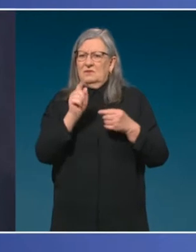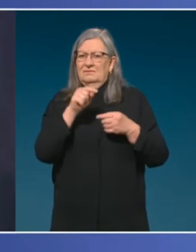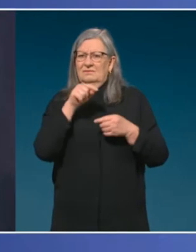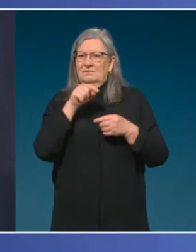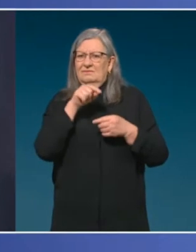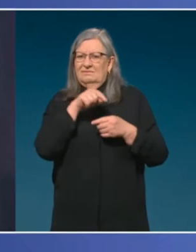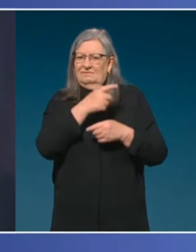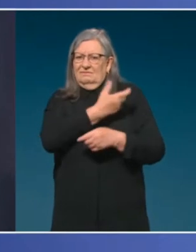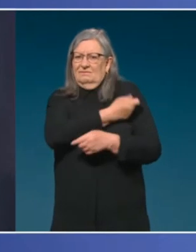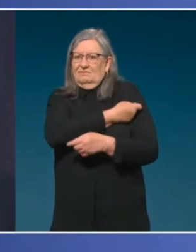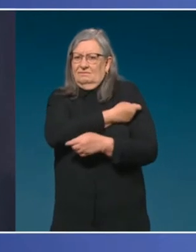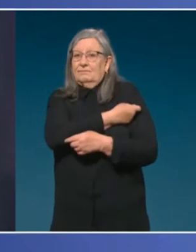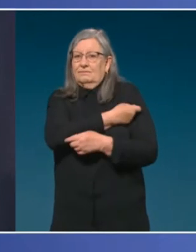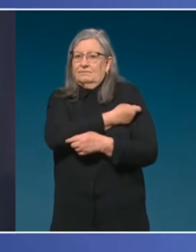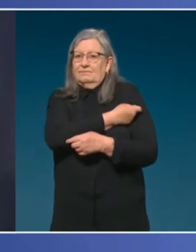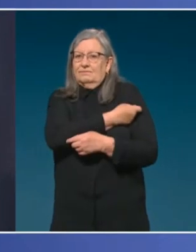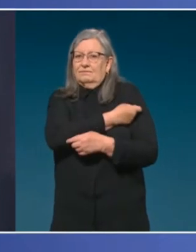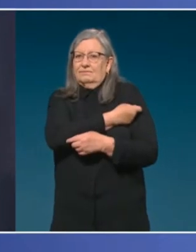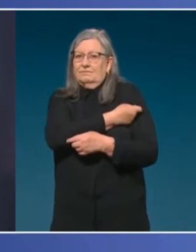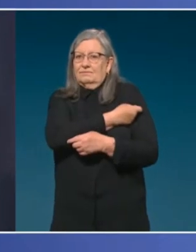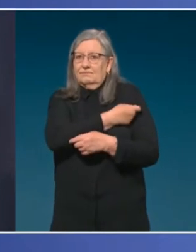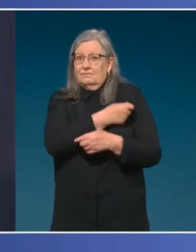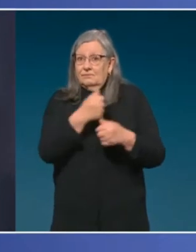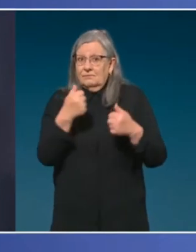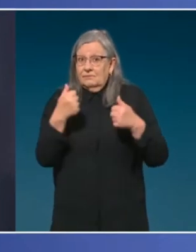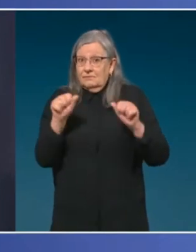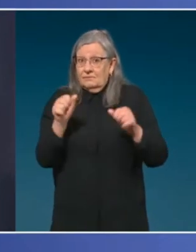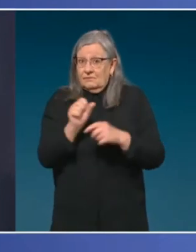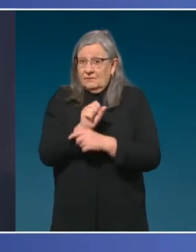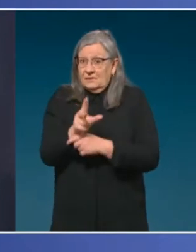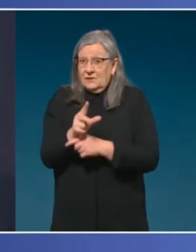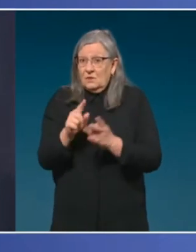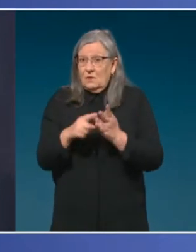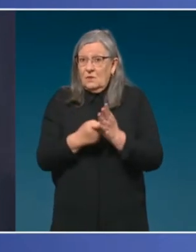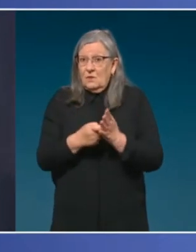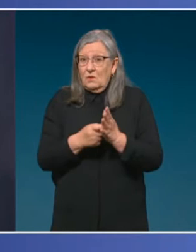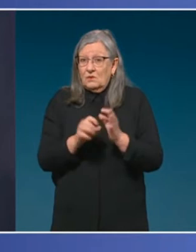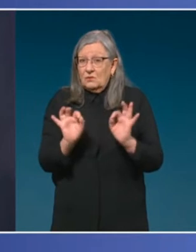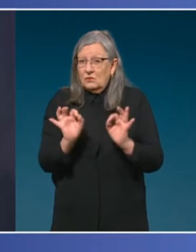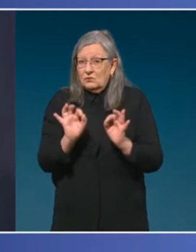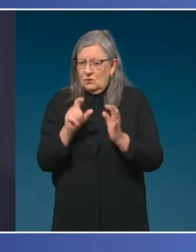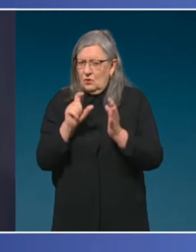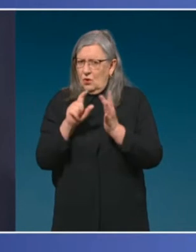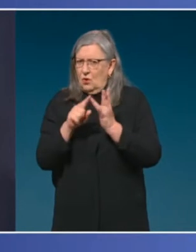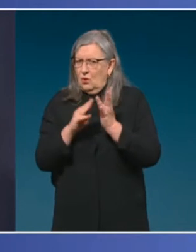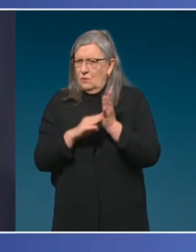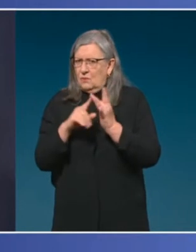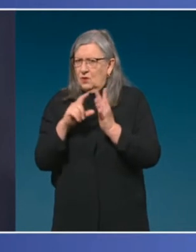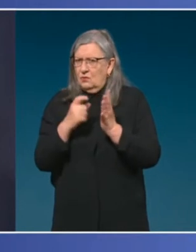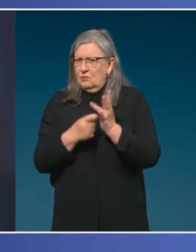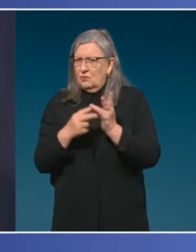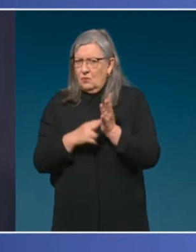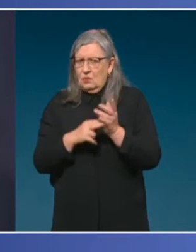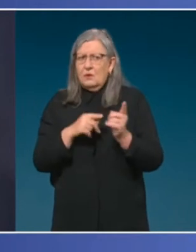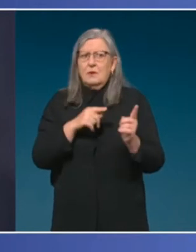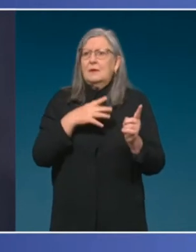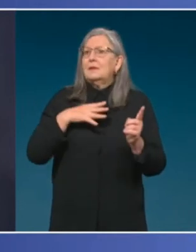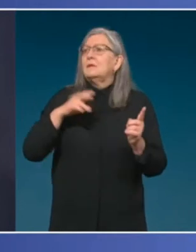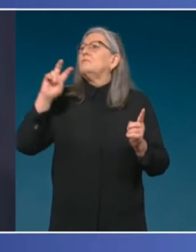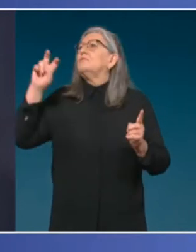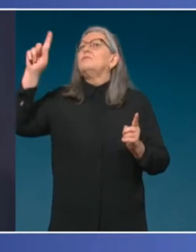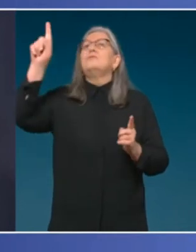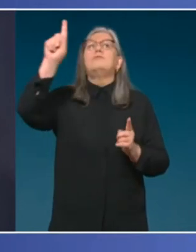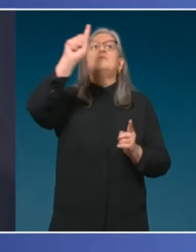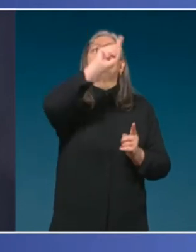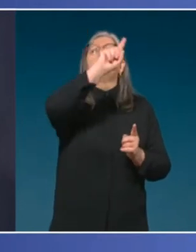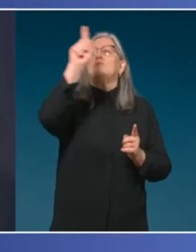vaccine effectiveness and what information we can gather from international colleagues. So that is very actively being